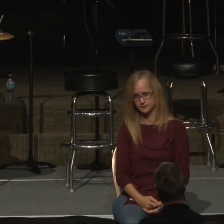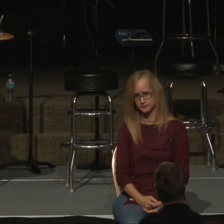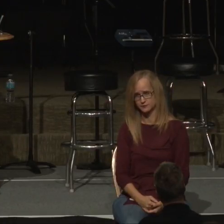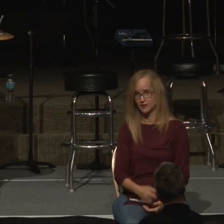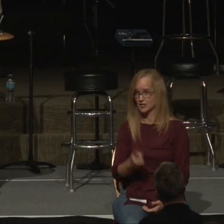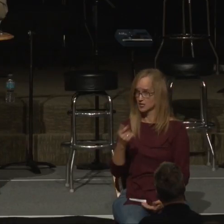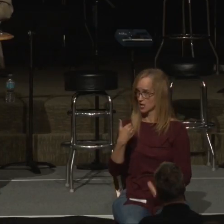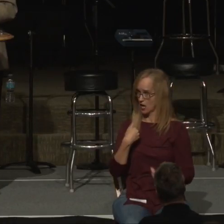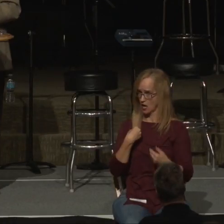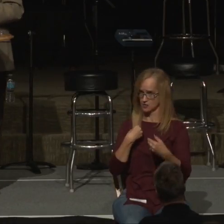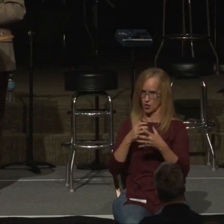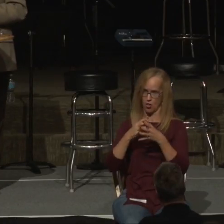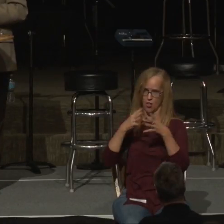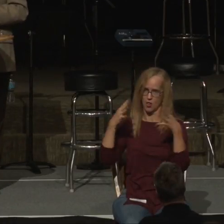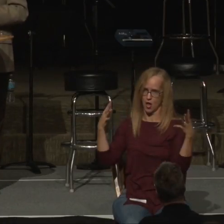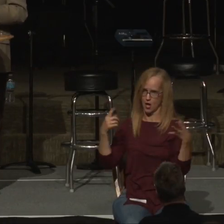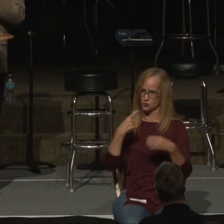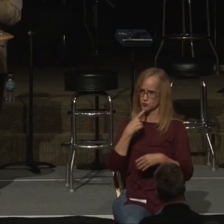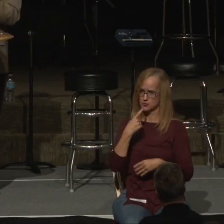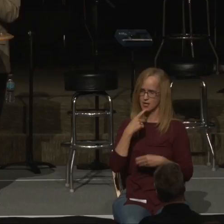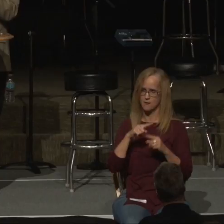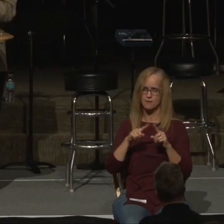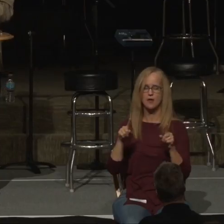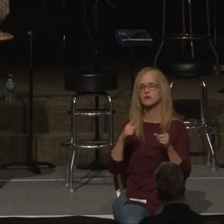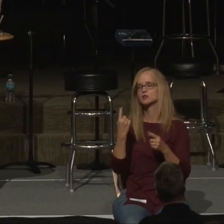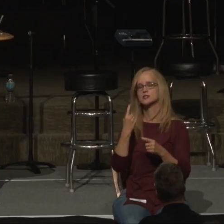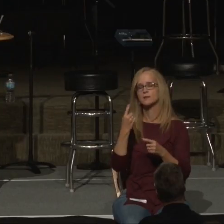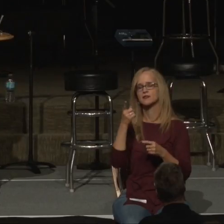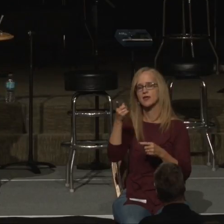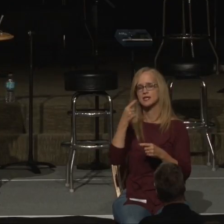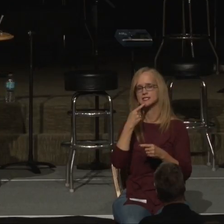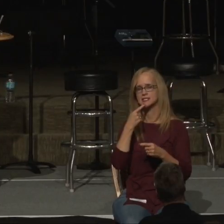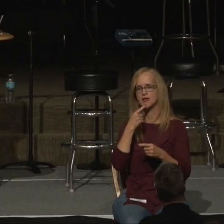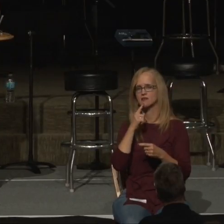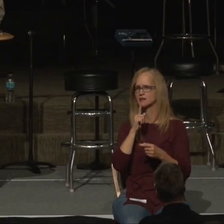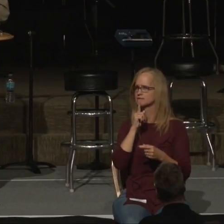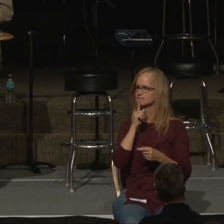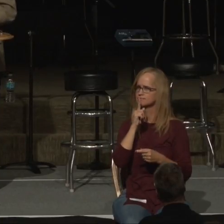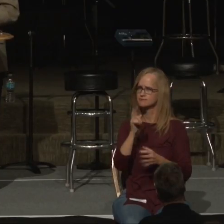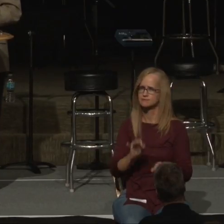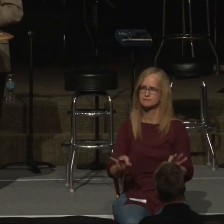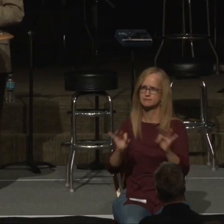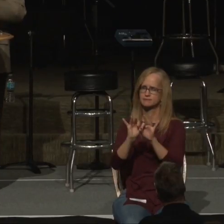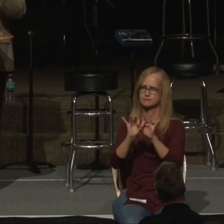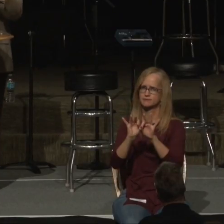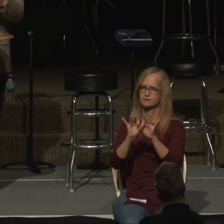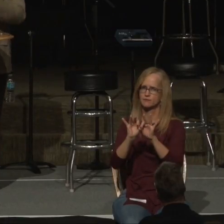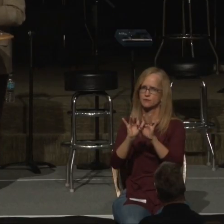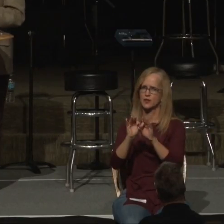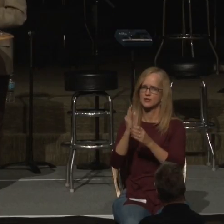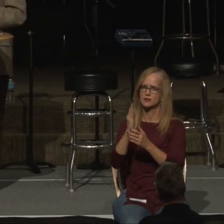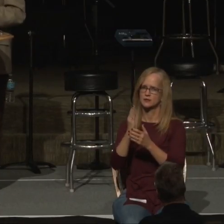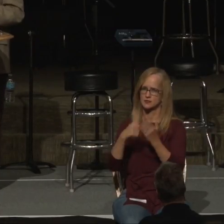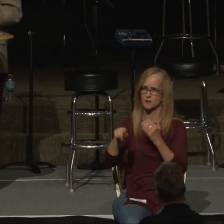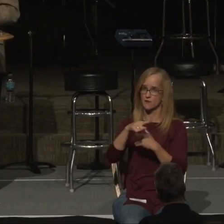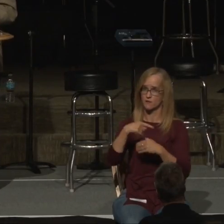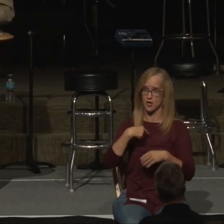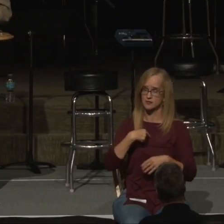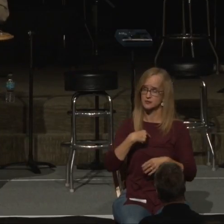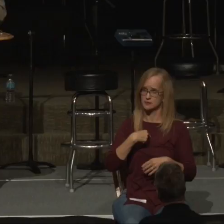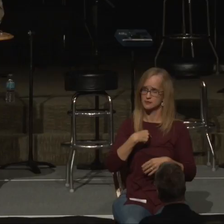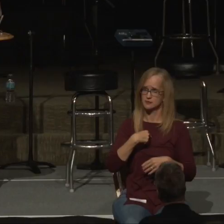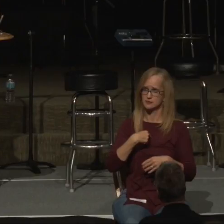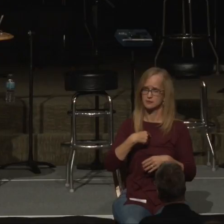And he has a lot to say, but there's something that he said that's very definitive. Most of us have it memorized in